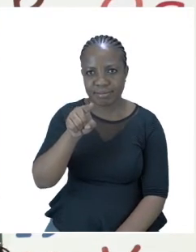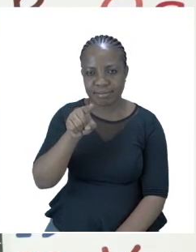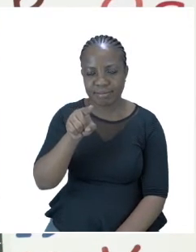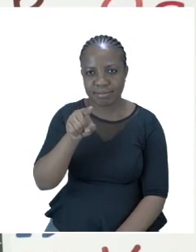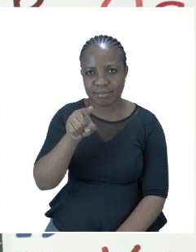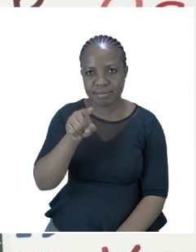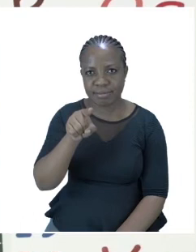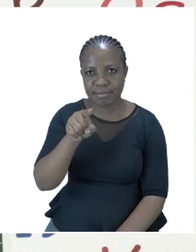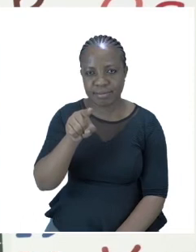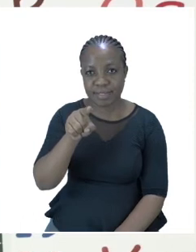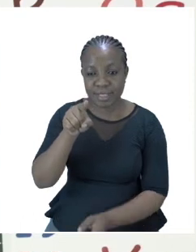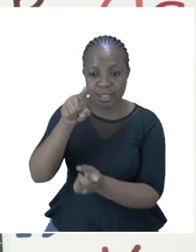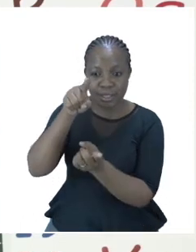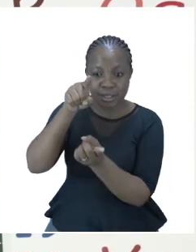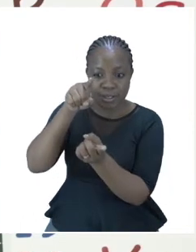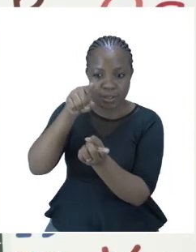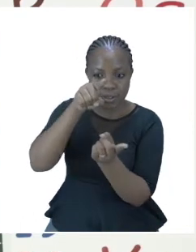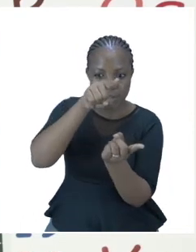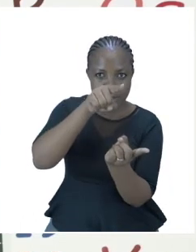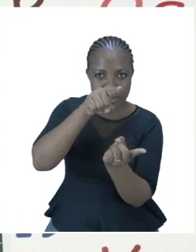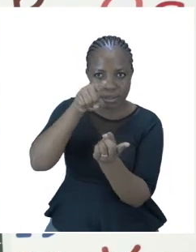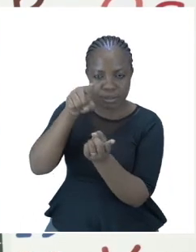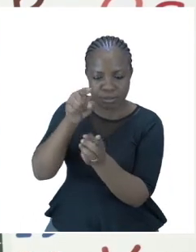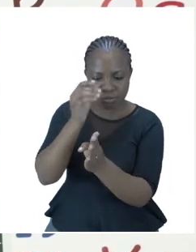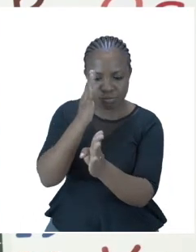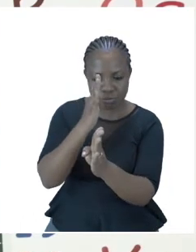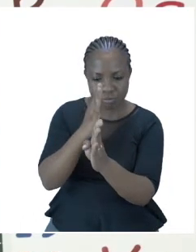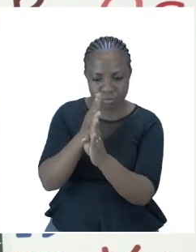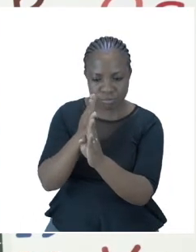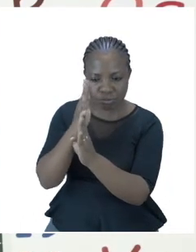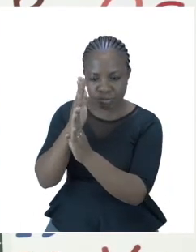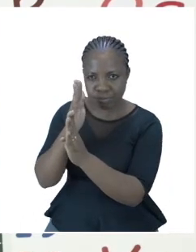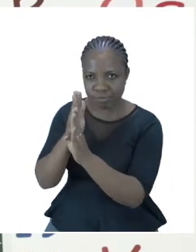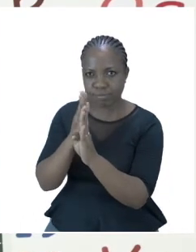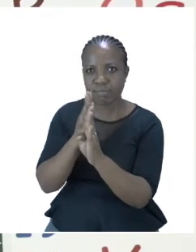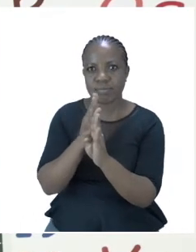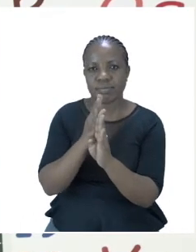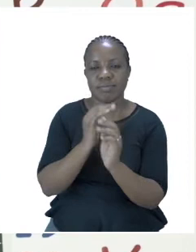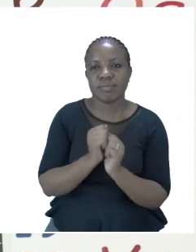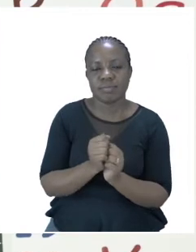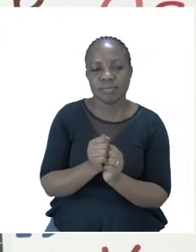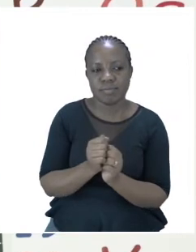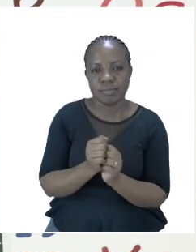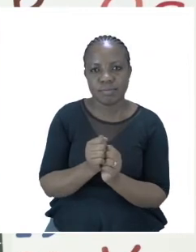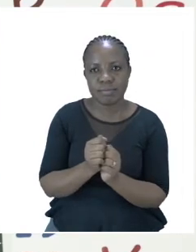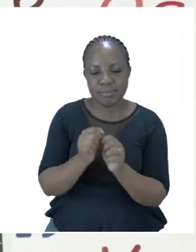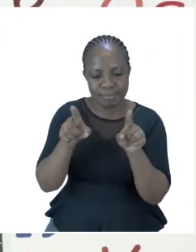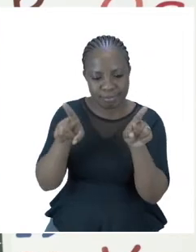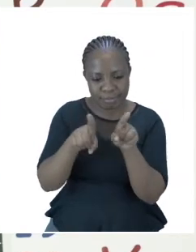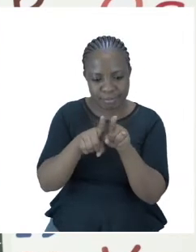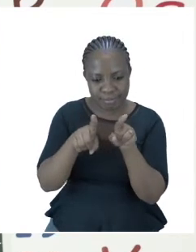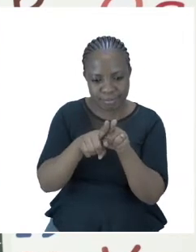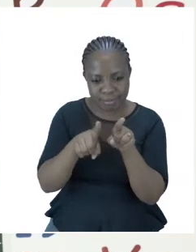that the head, the arms, and the feet are all the same size. And it should be the same